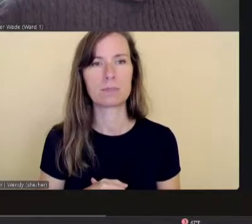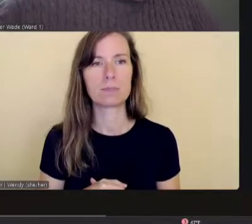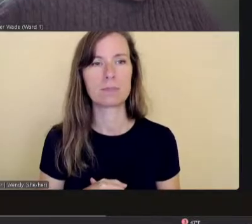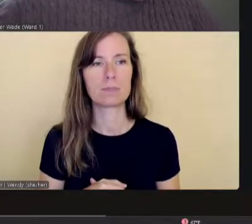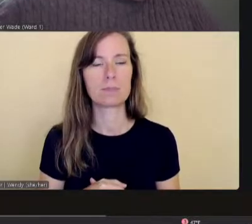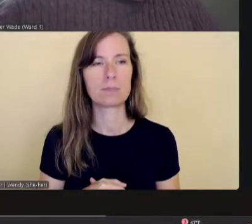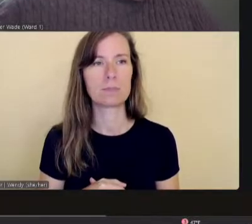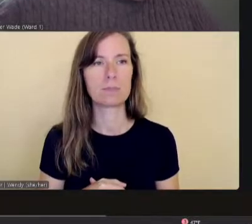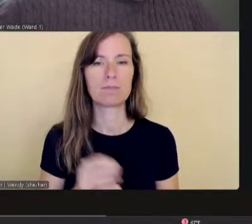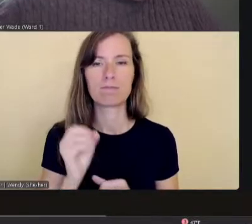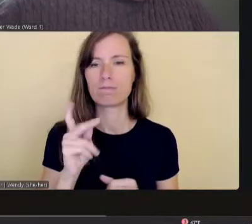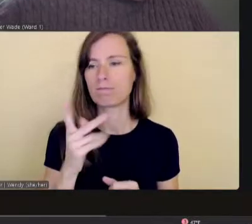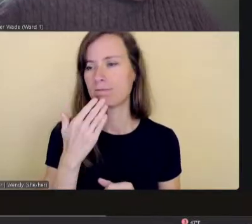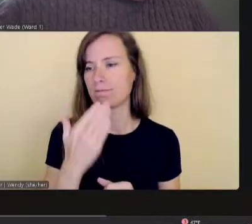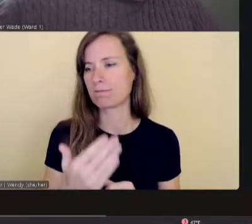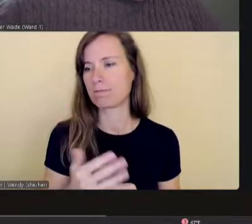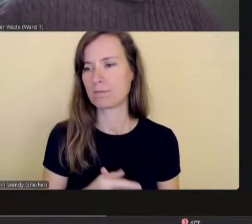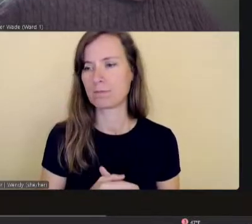Thank you.